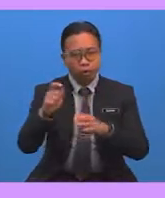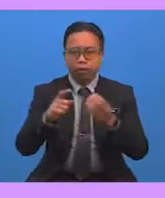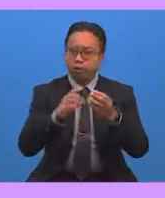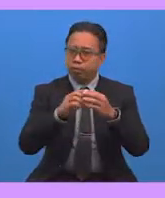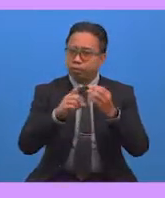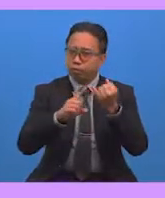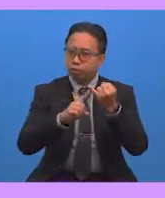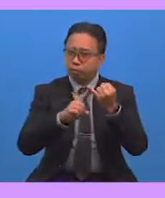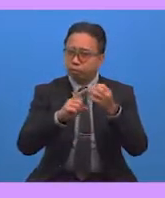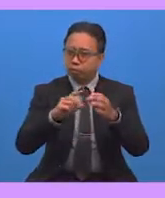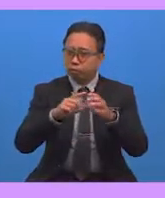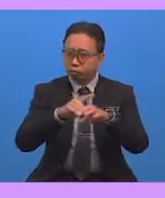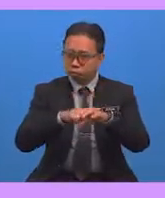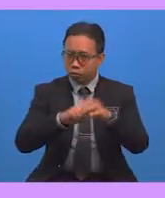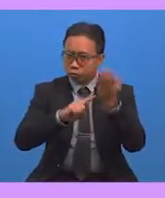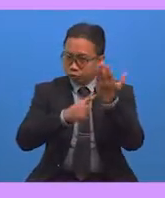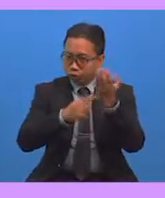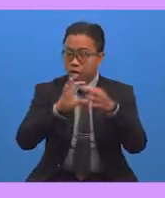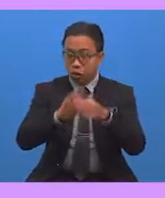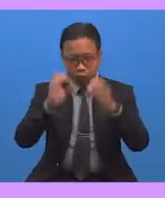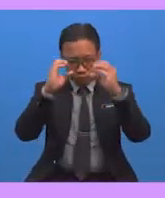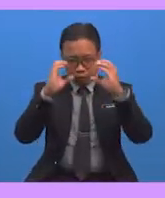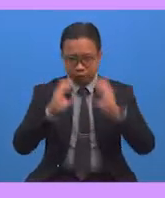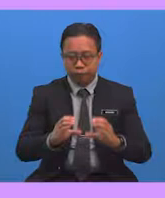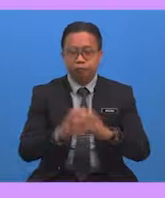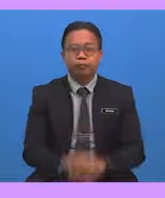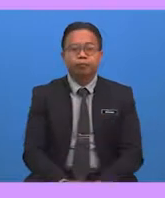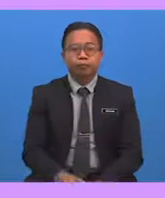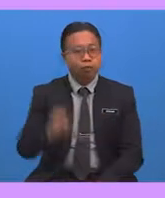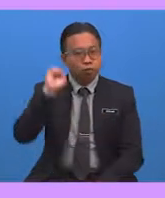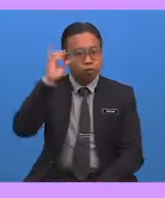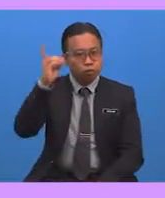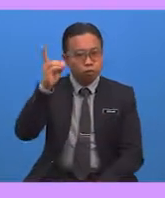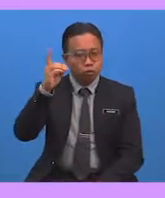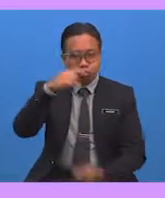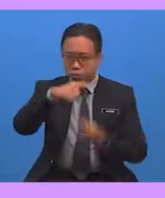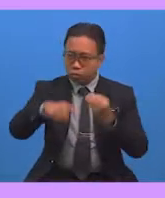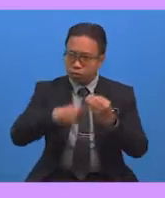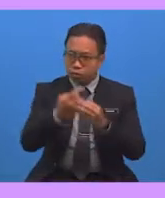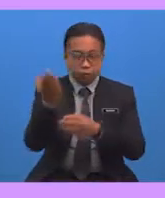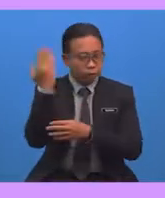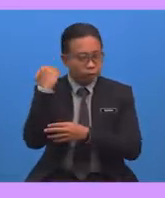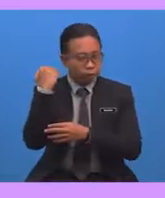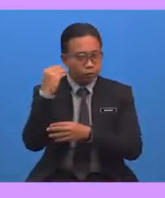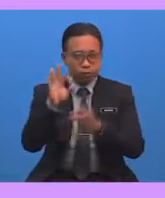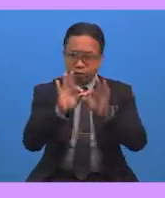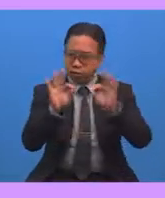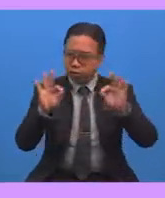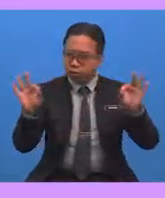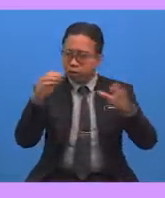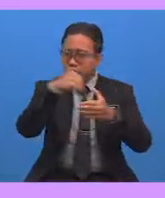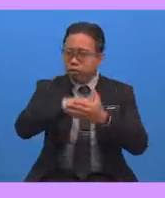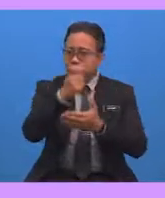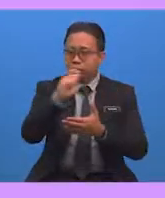beginning of a paragraph. Topic sentences should relate back to the thesis statement in